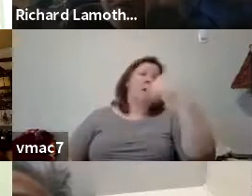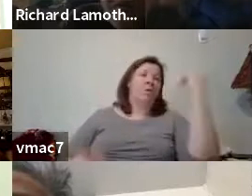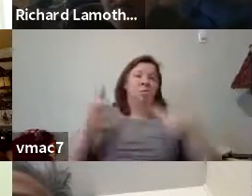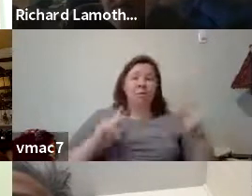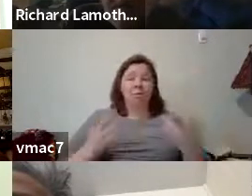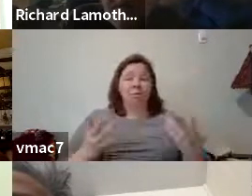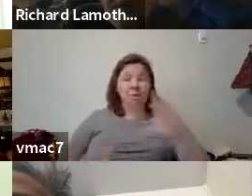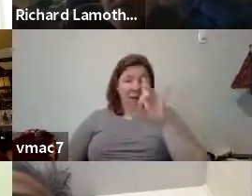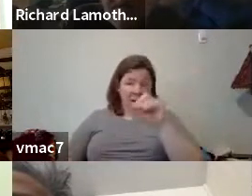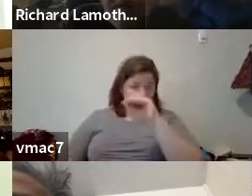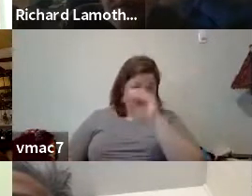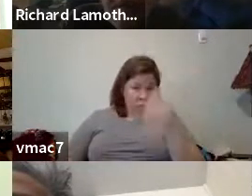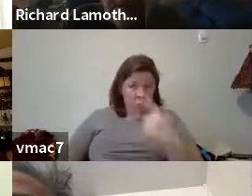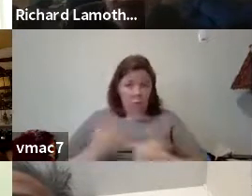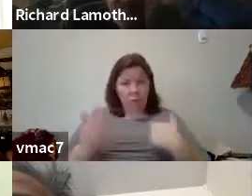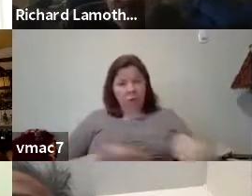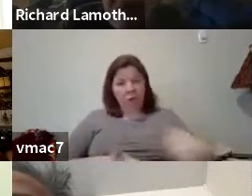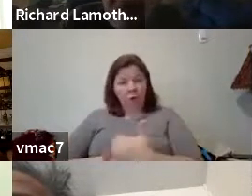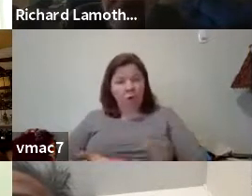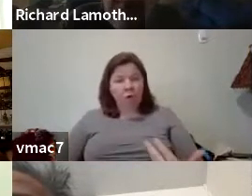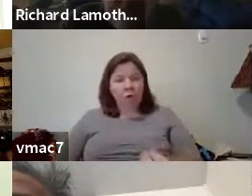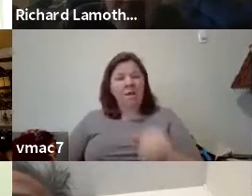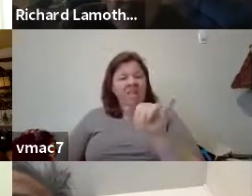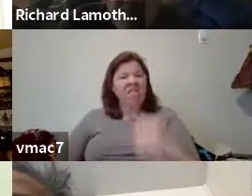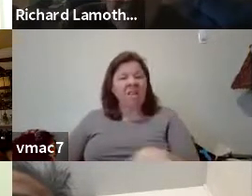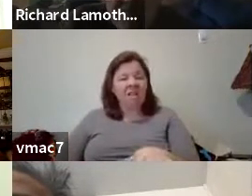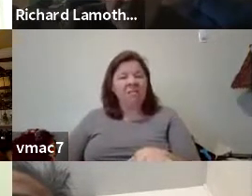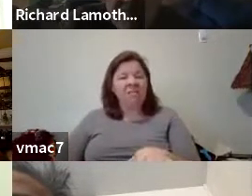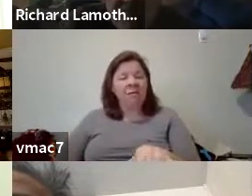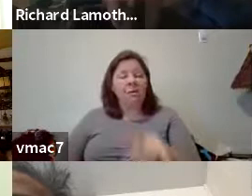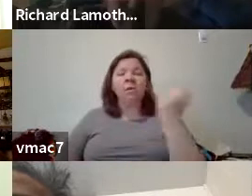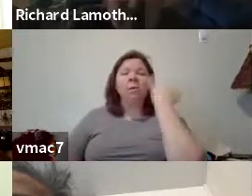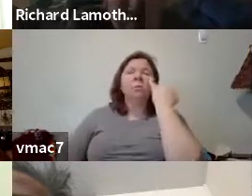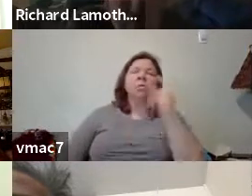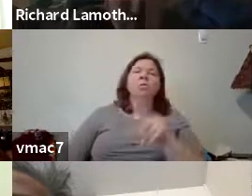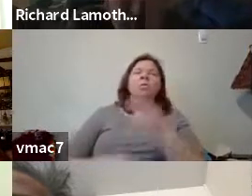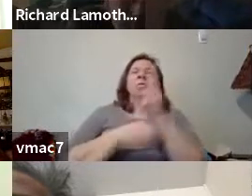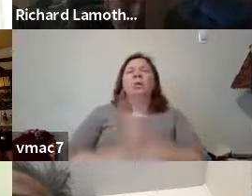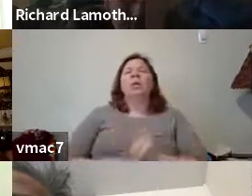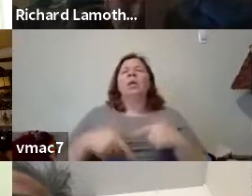with 80% of what we bring in. I mean, suppose you're used to living on